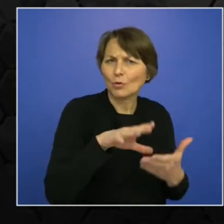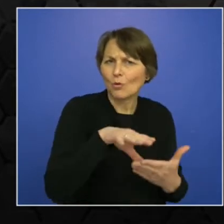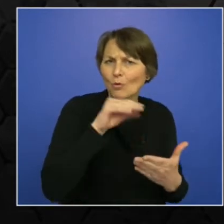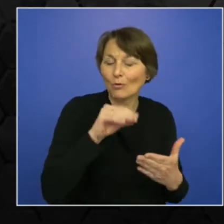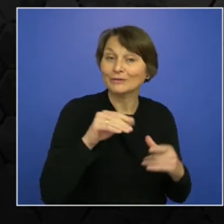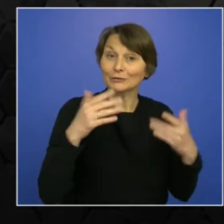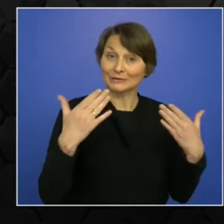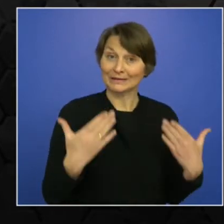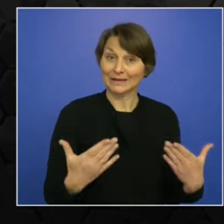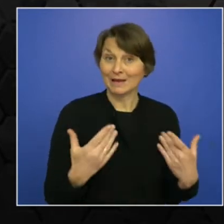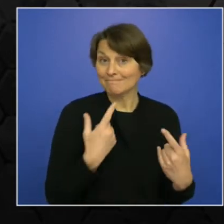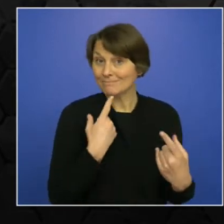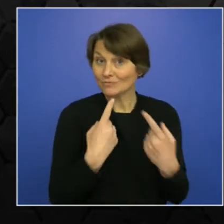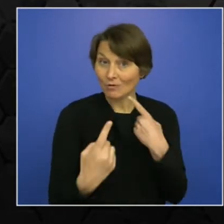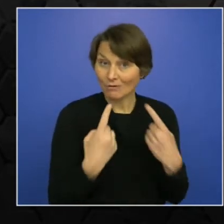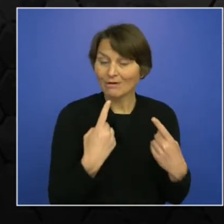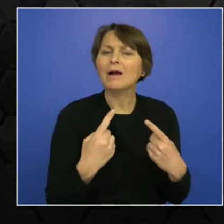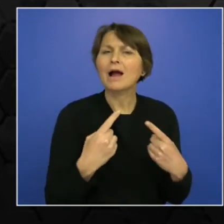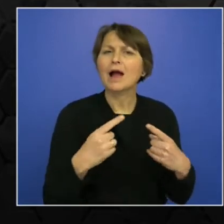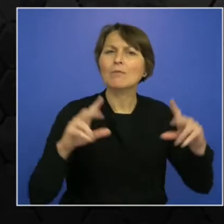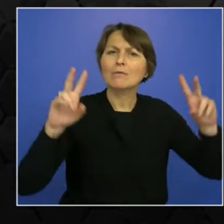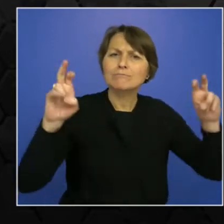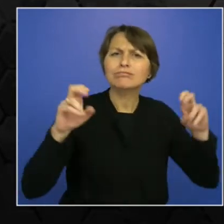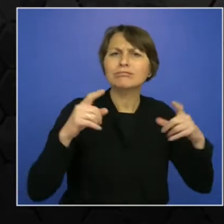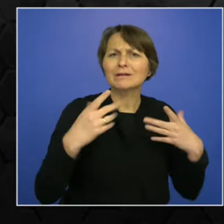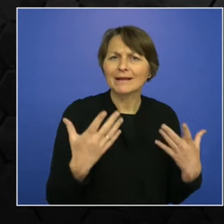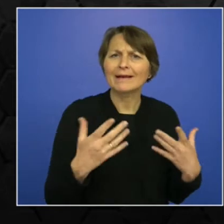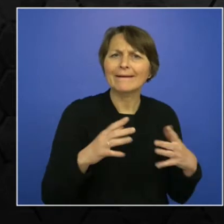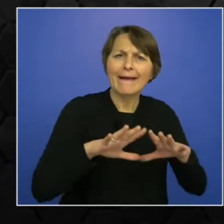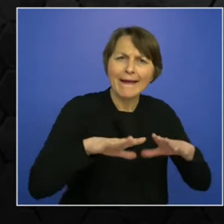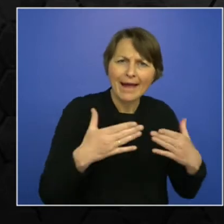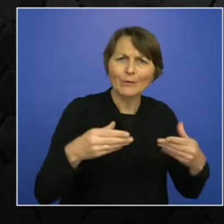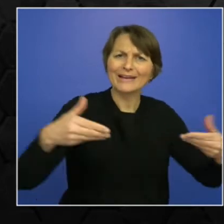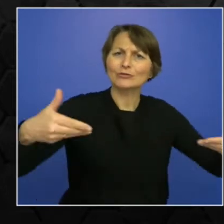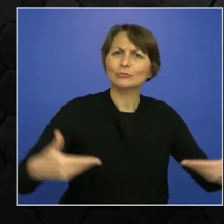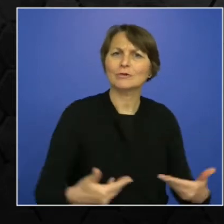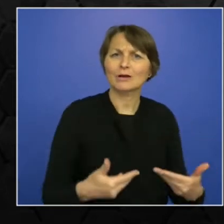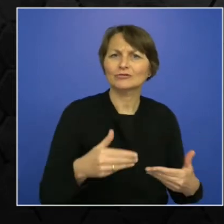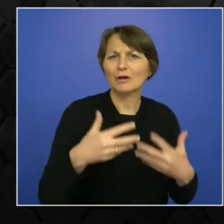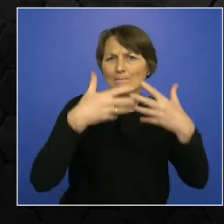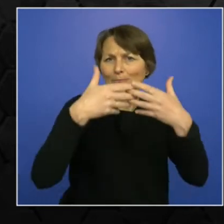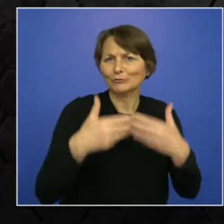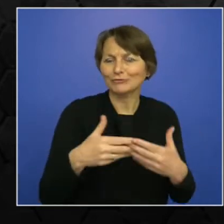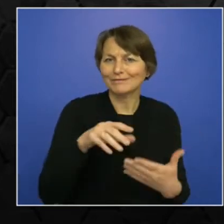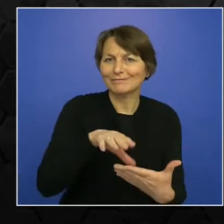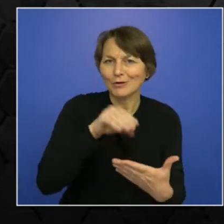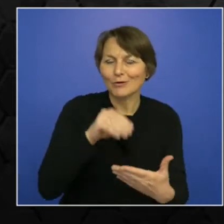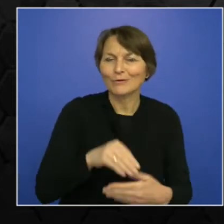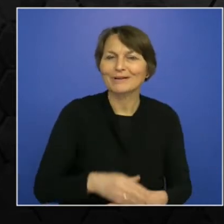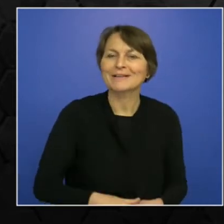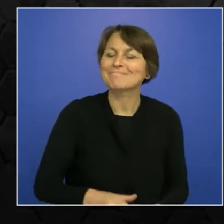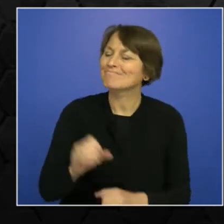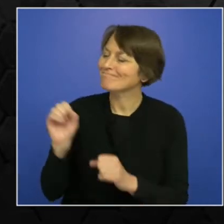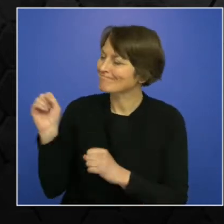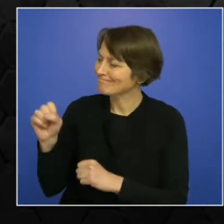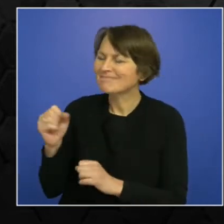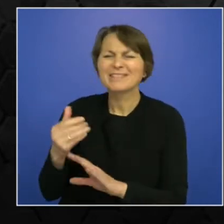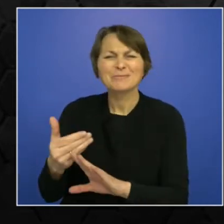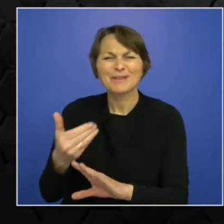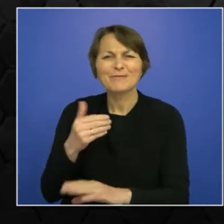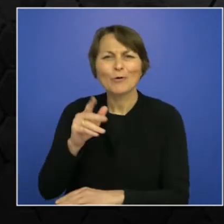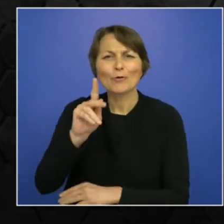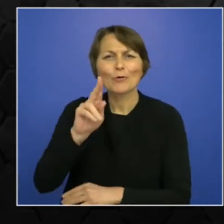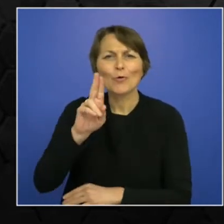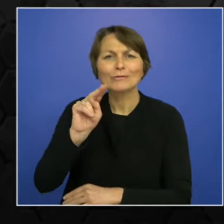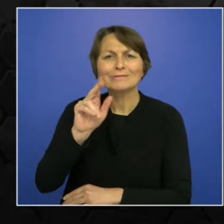will present a session about introduction to machine learning. Yeah, and like Kunal already said, there were questions